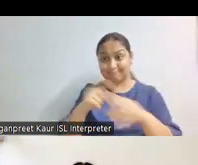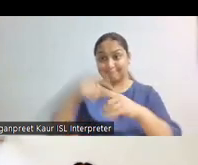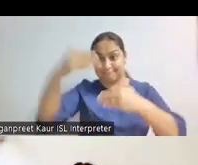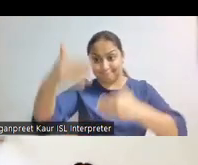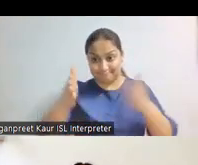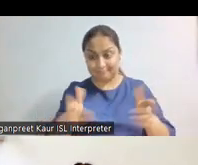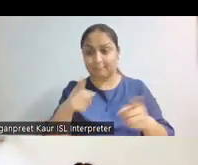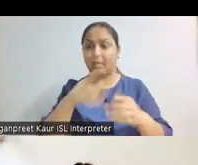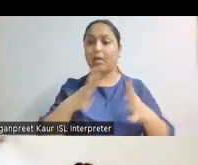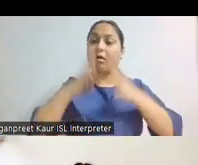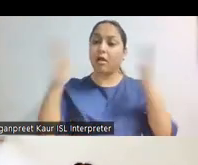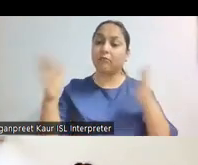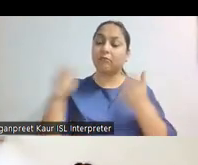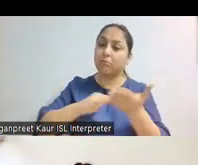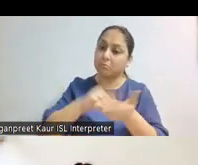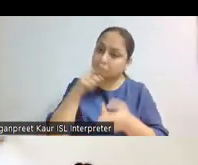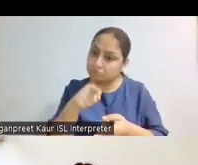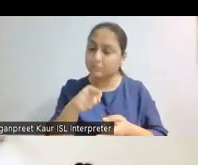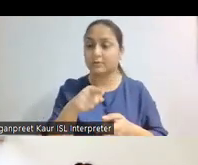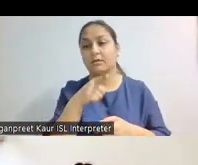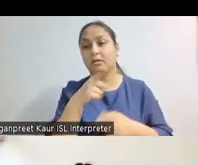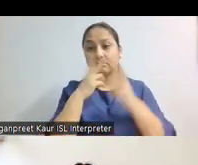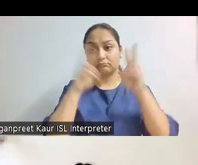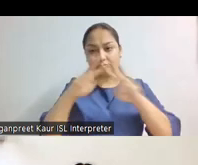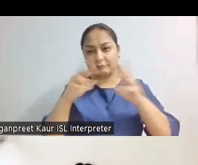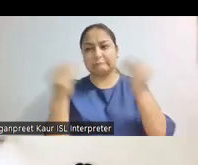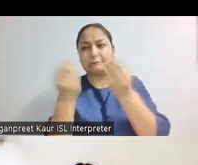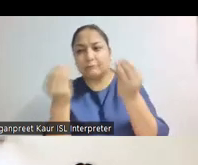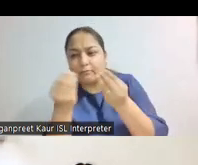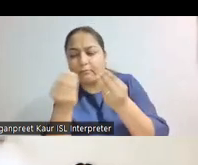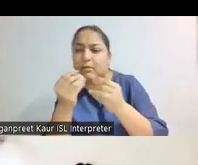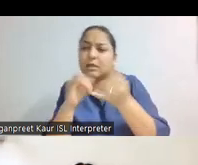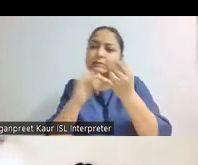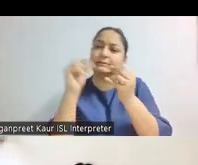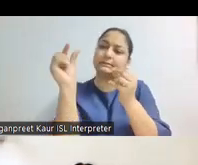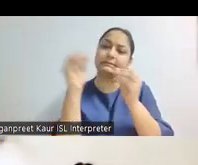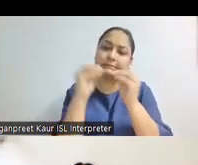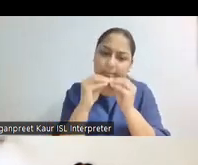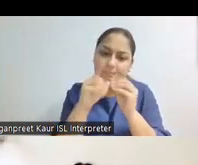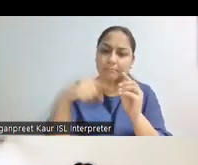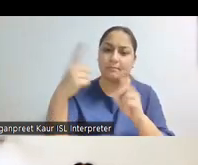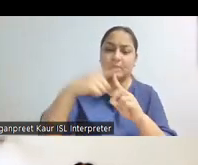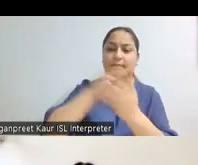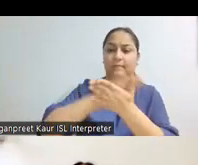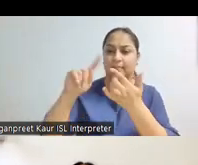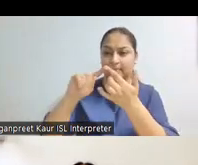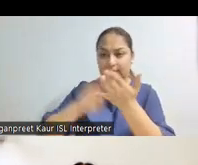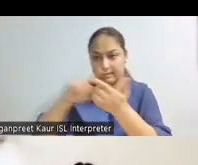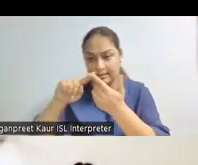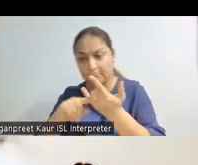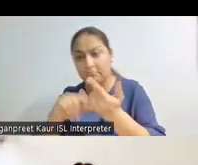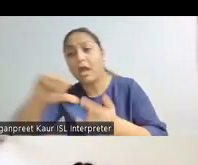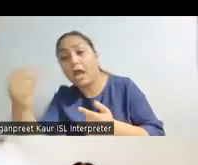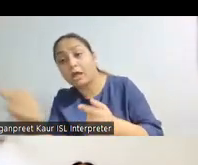those. The identified sub-themes then in January 2023 were mapped to other working groups through